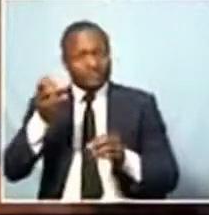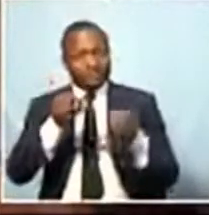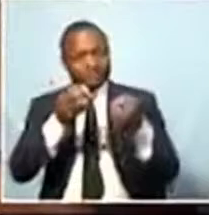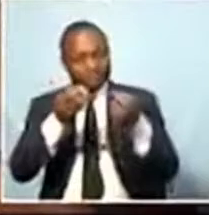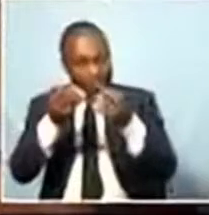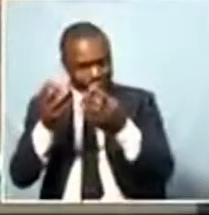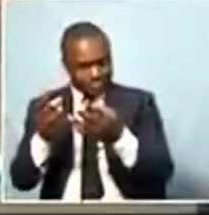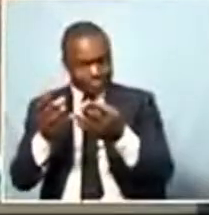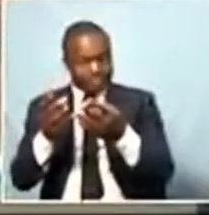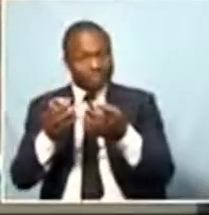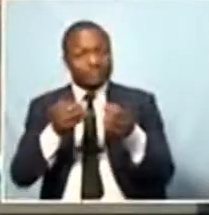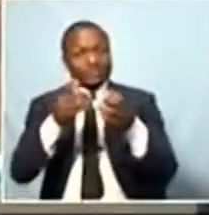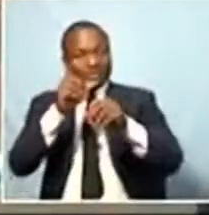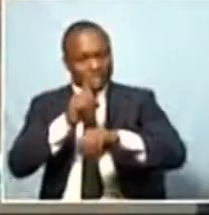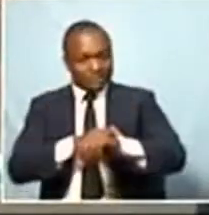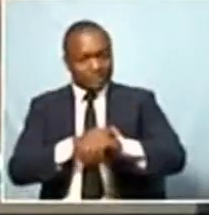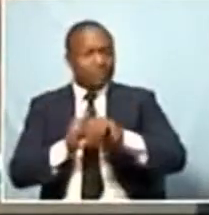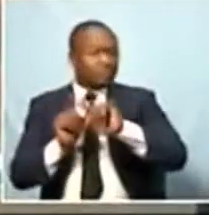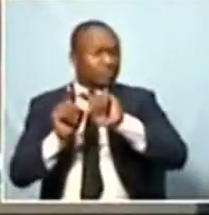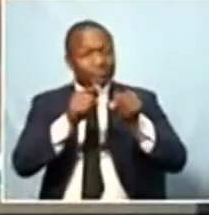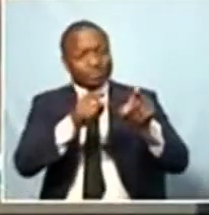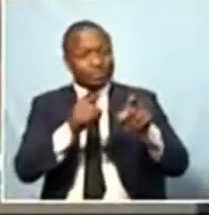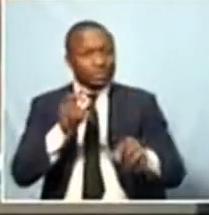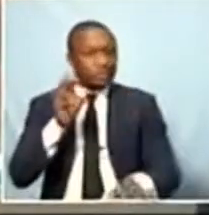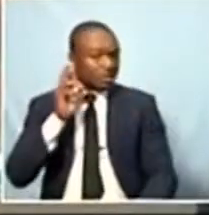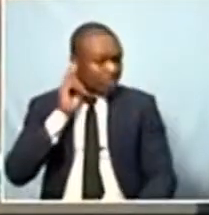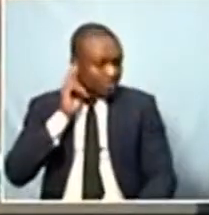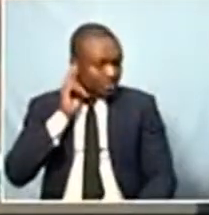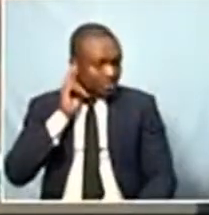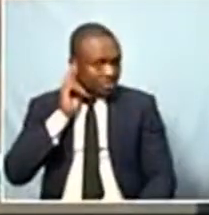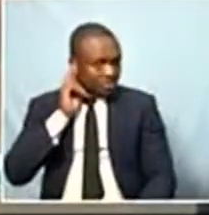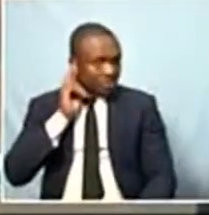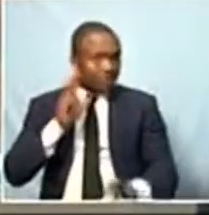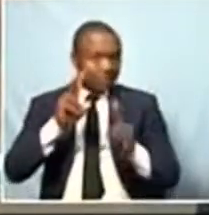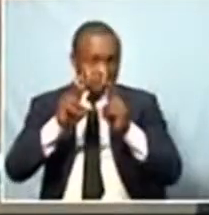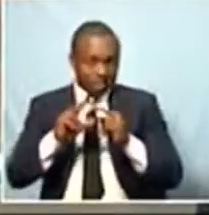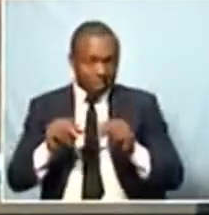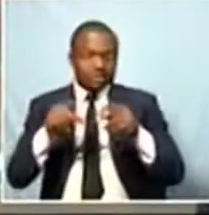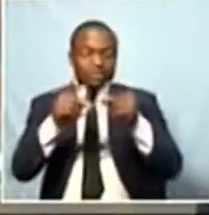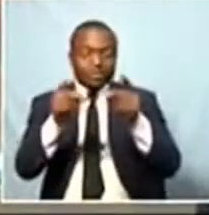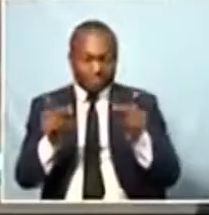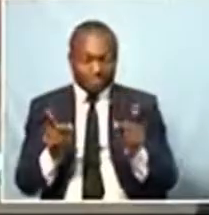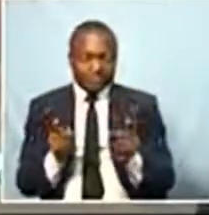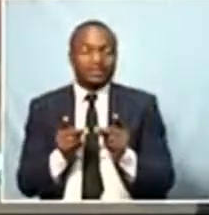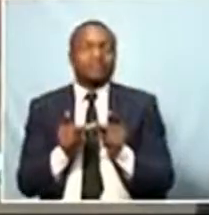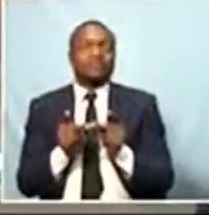We're mostly on radio, especially for the rural parts of the country. And also we